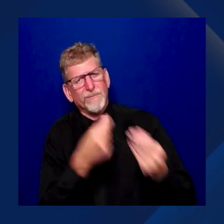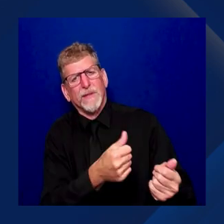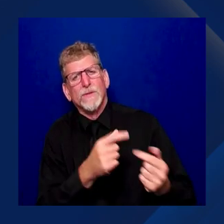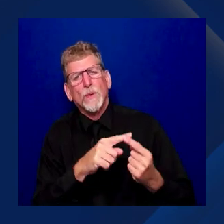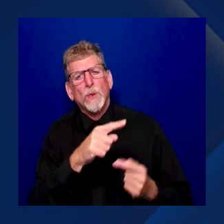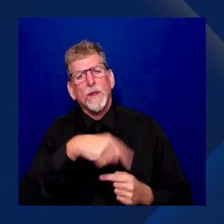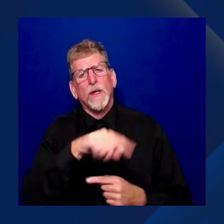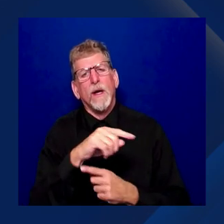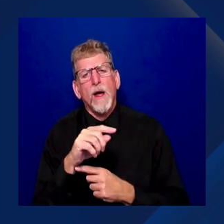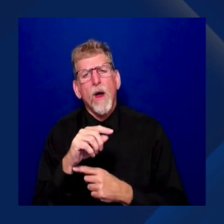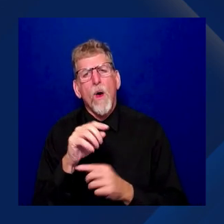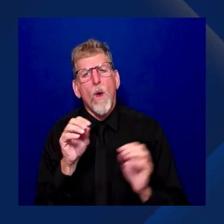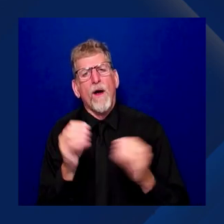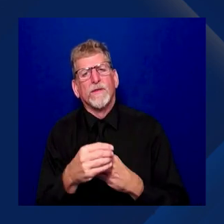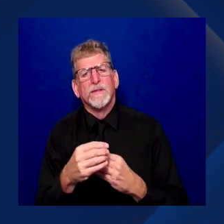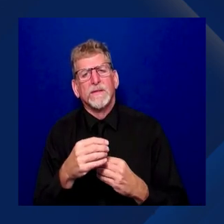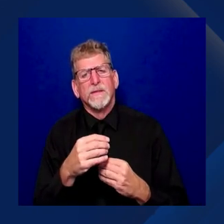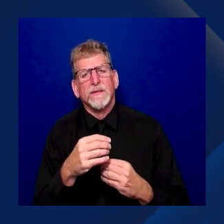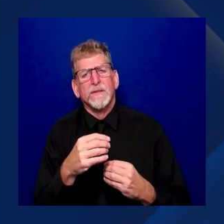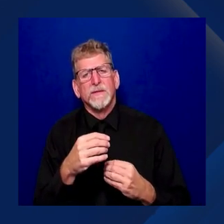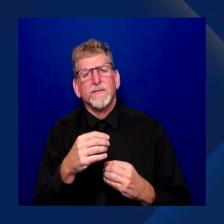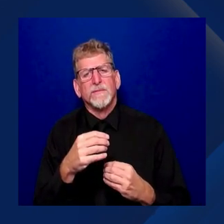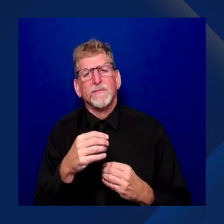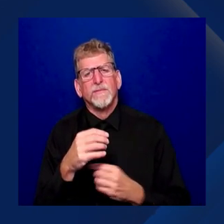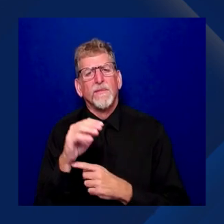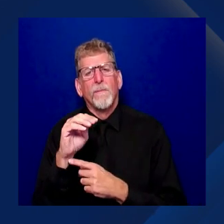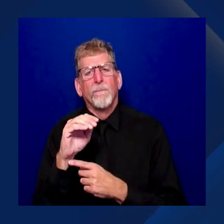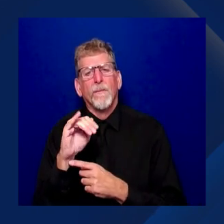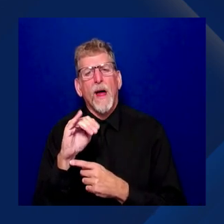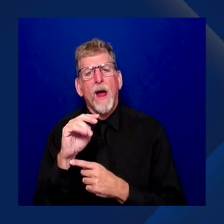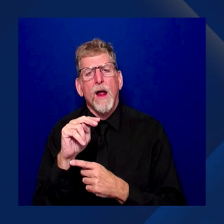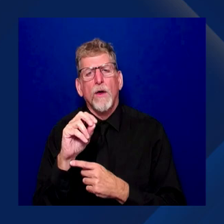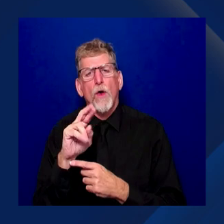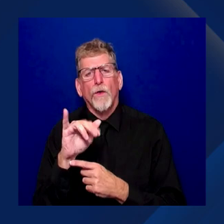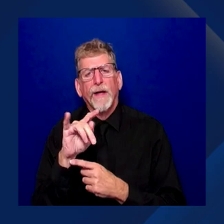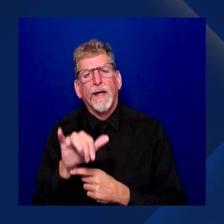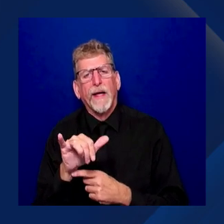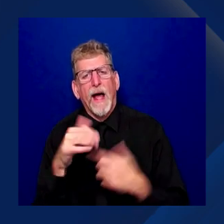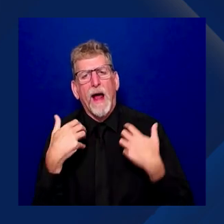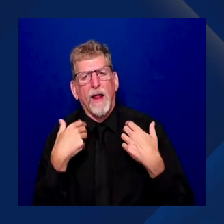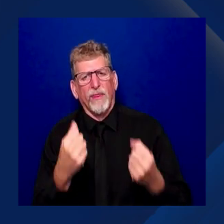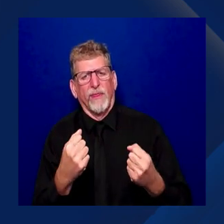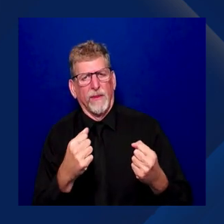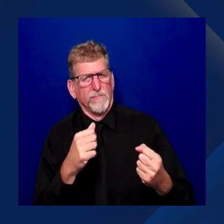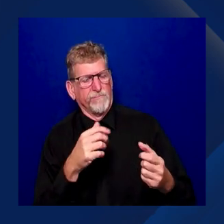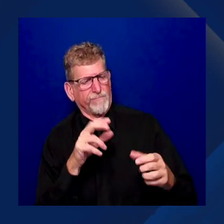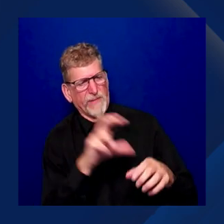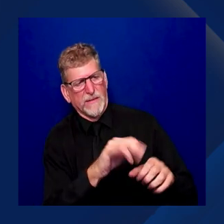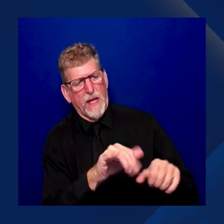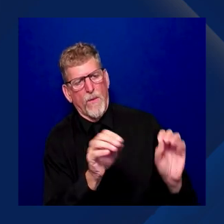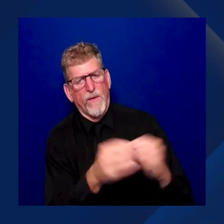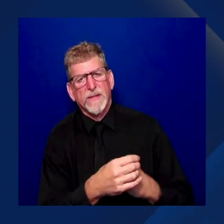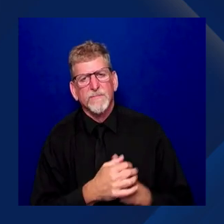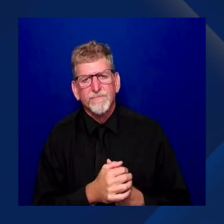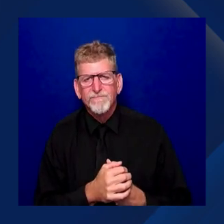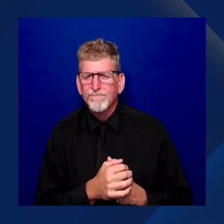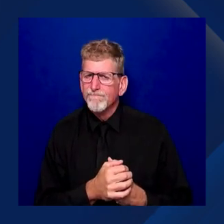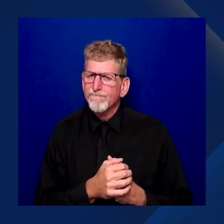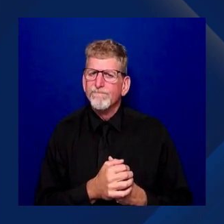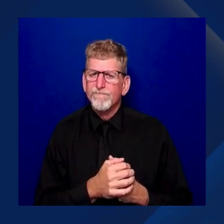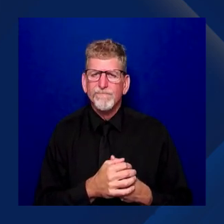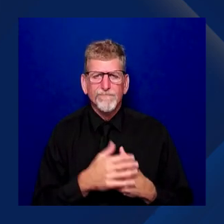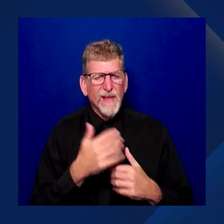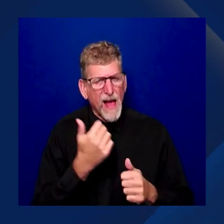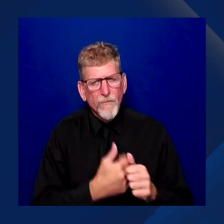on the proactive steps we can take to make sure every mother and baby has access to the health care and services